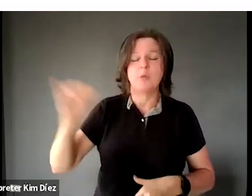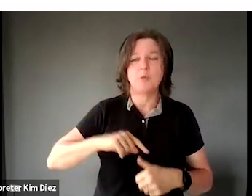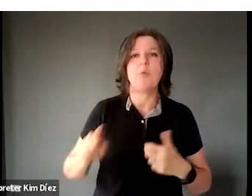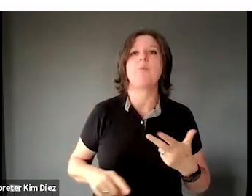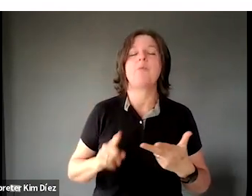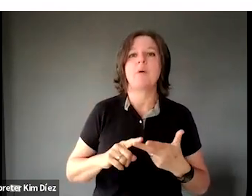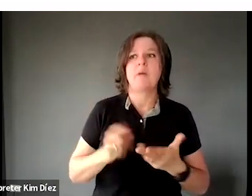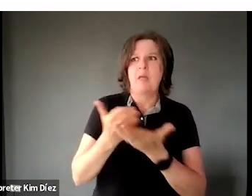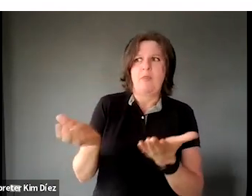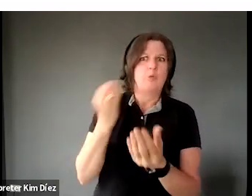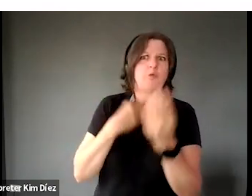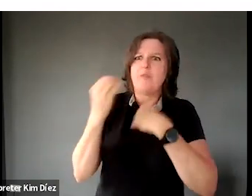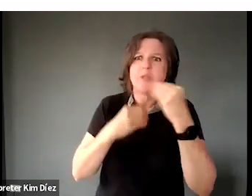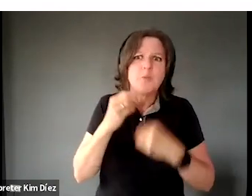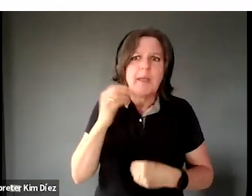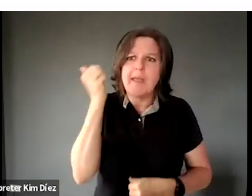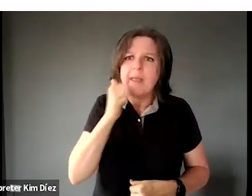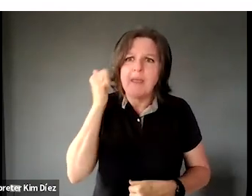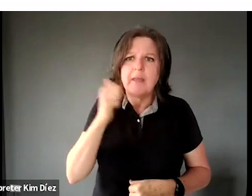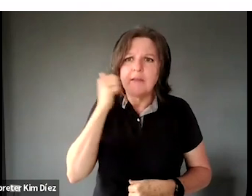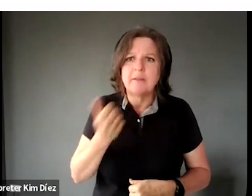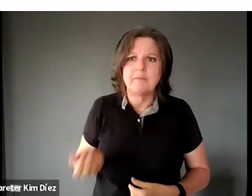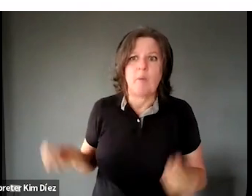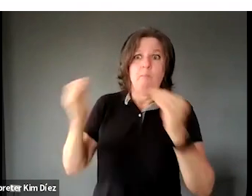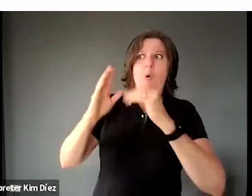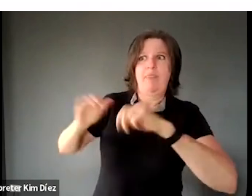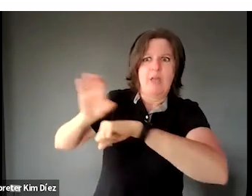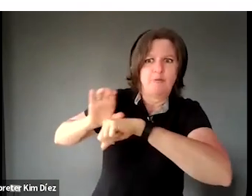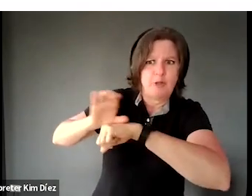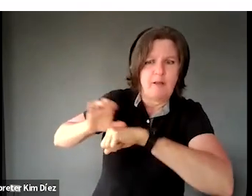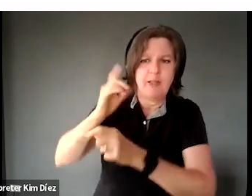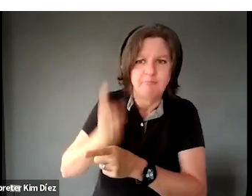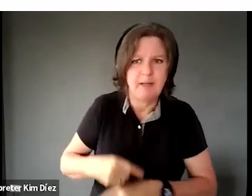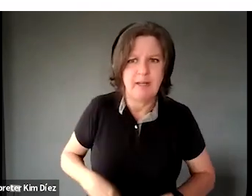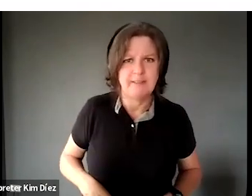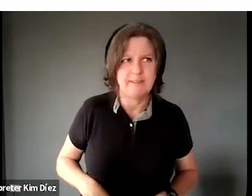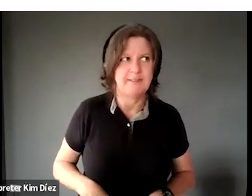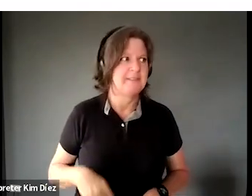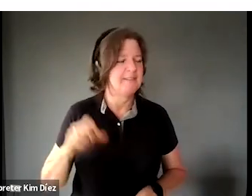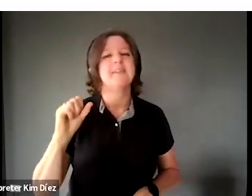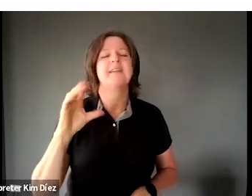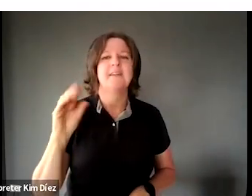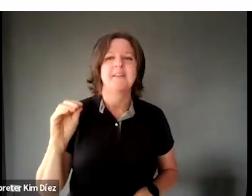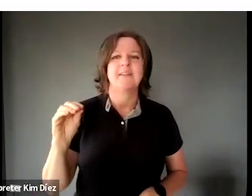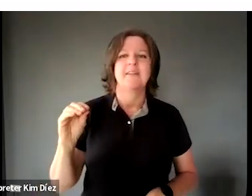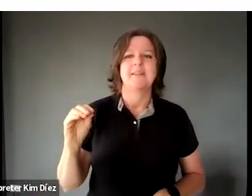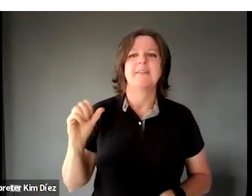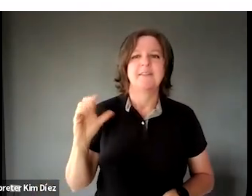high concentration in grapes. And these are things that we eat every day, even more than chocolate.